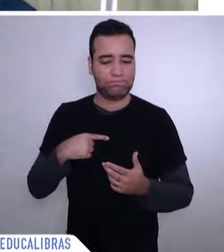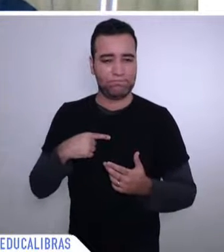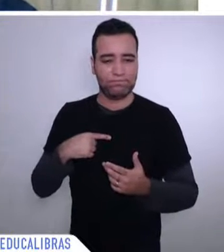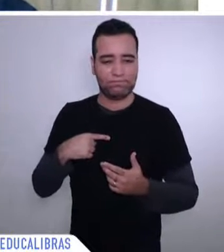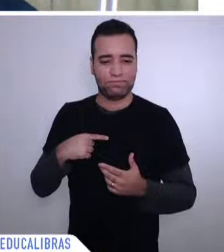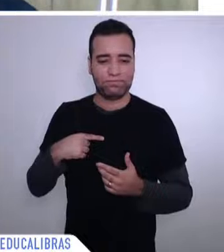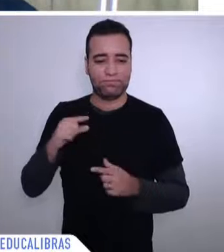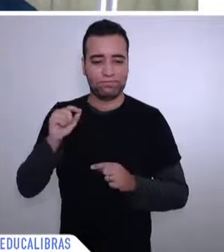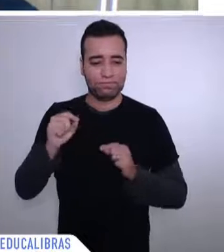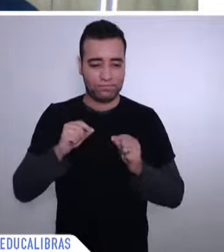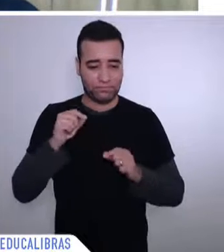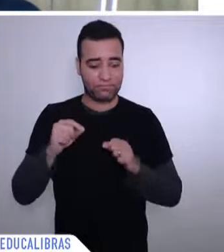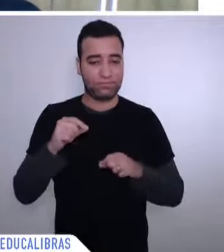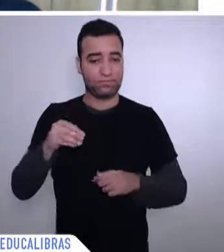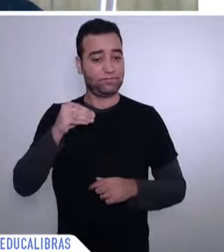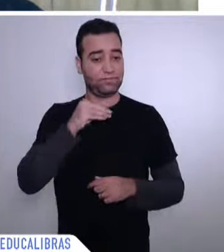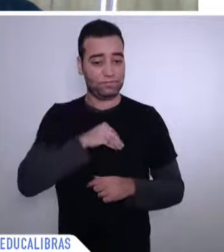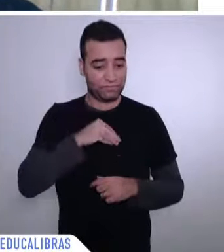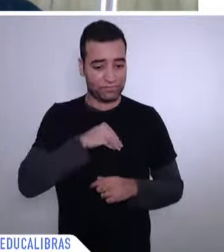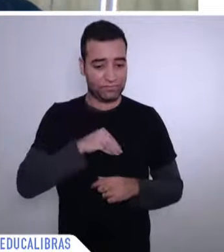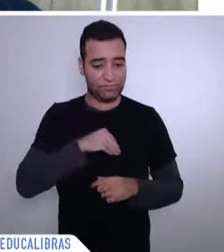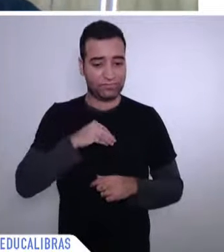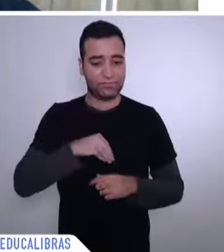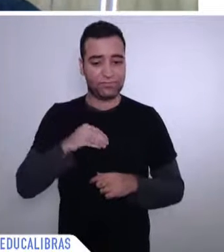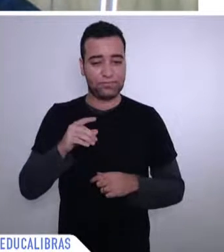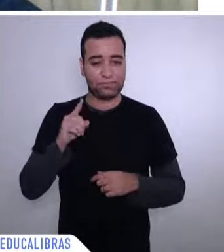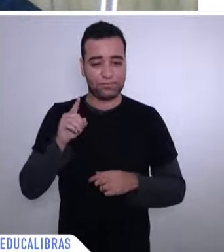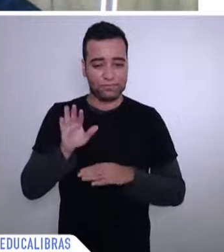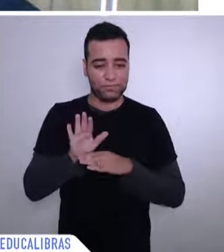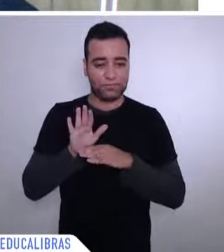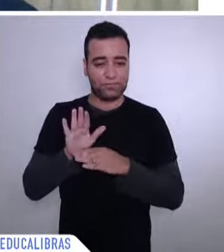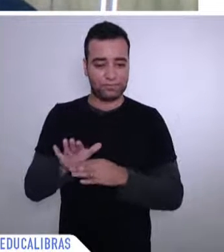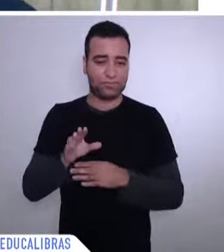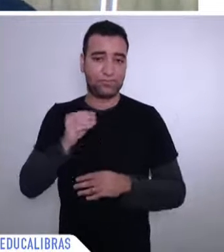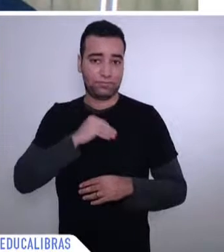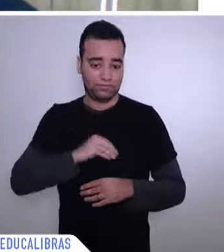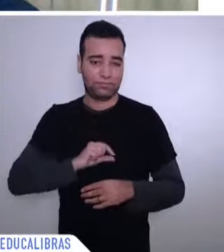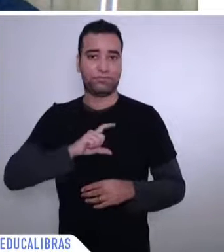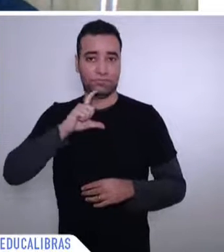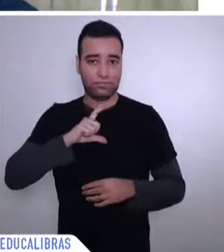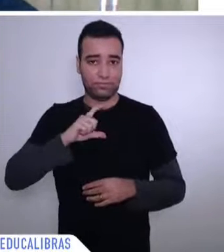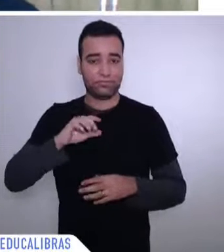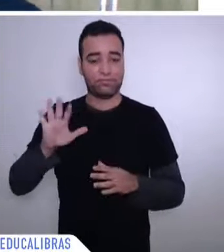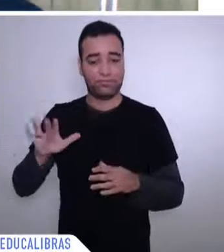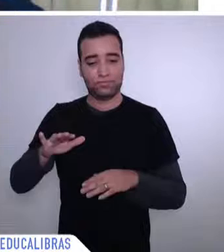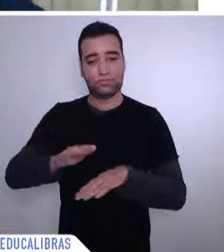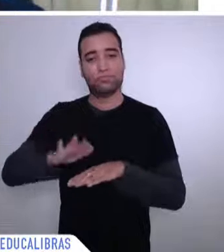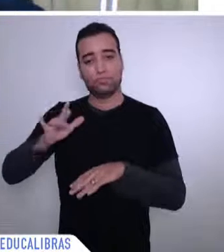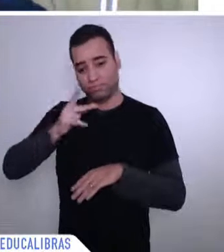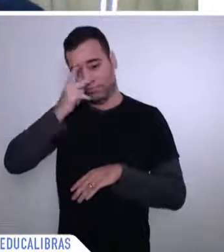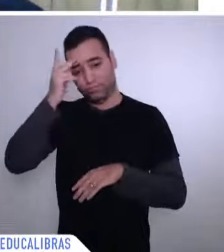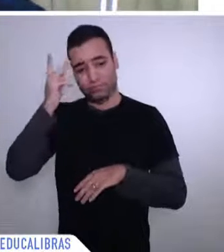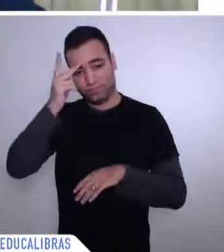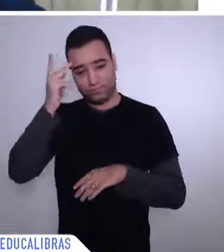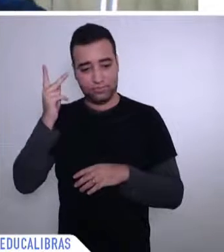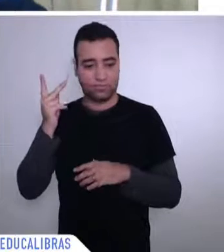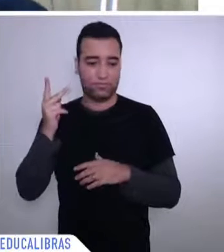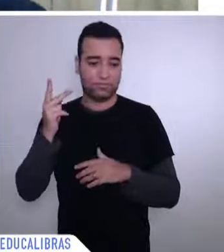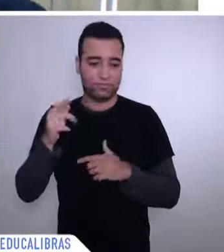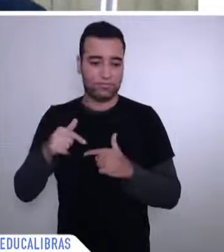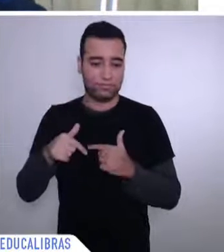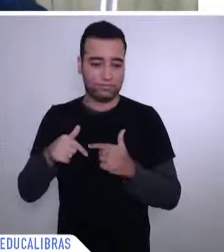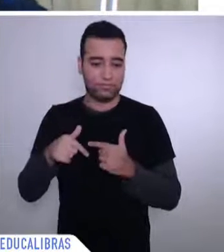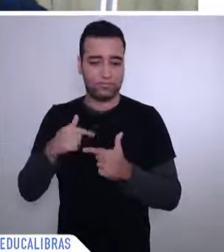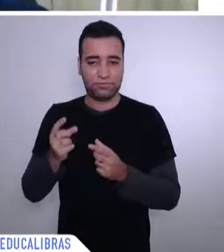am not very sophisticated in my speech, but I can say that the salary is what makes the economy go round.